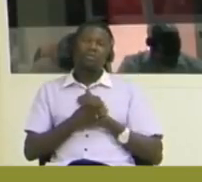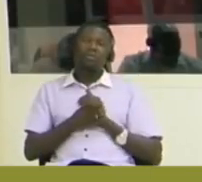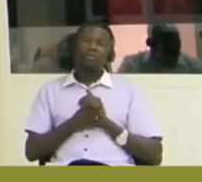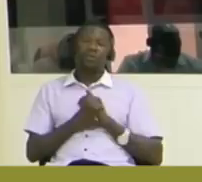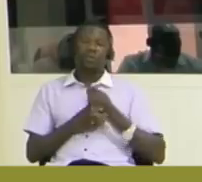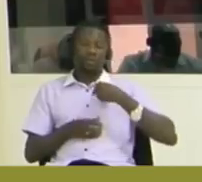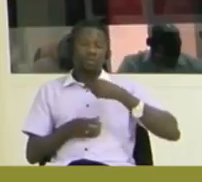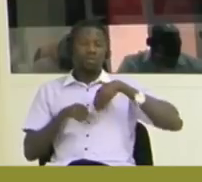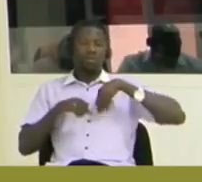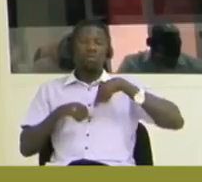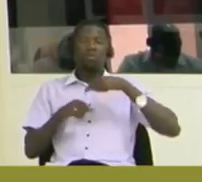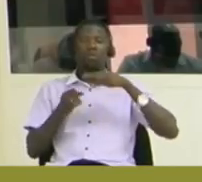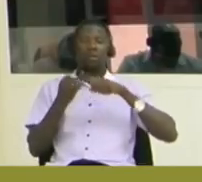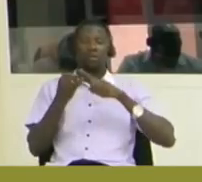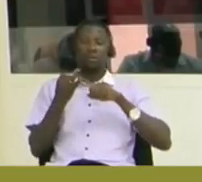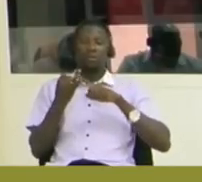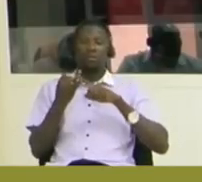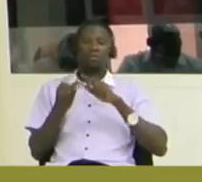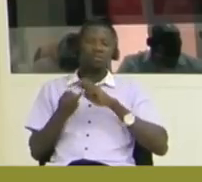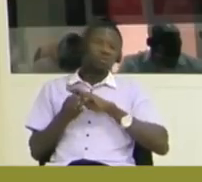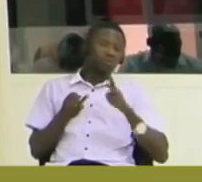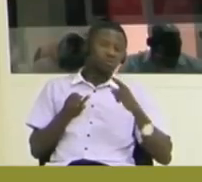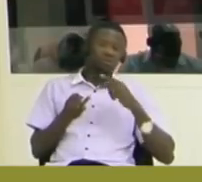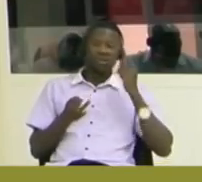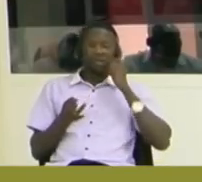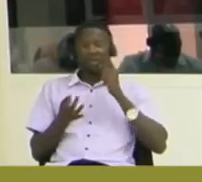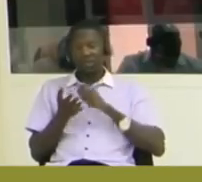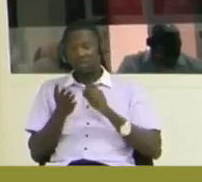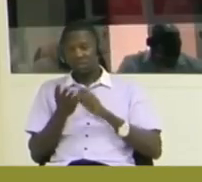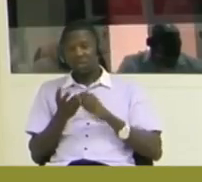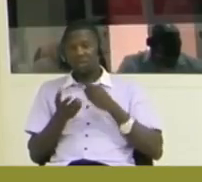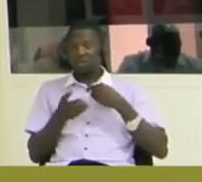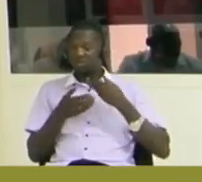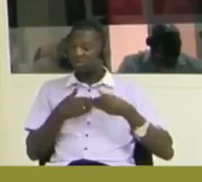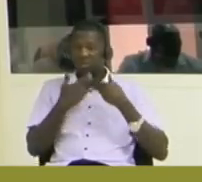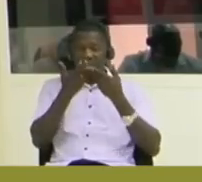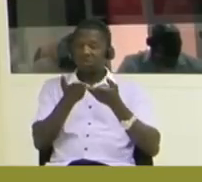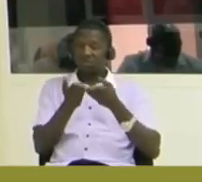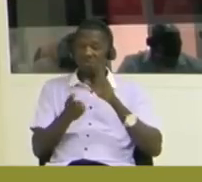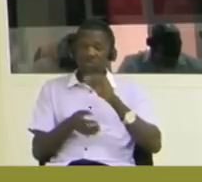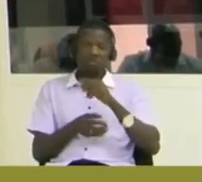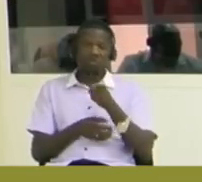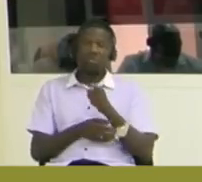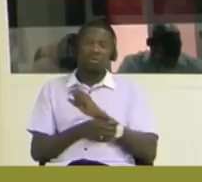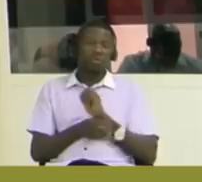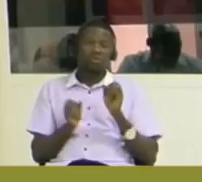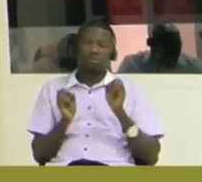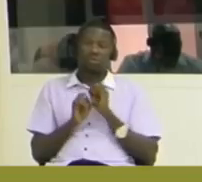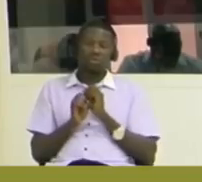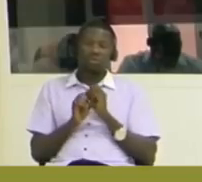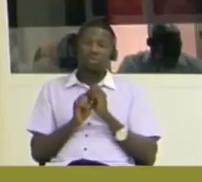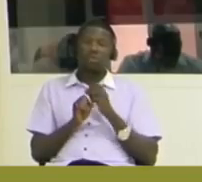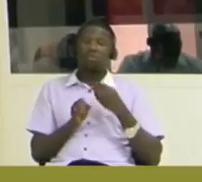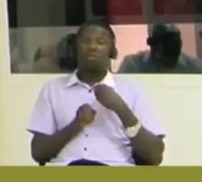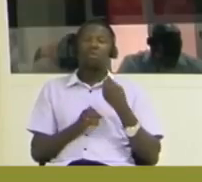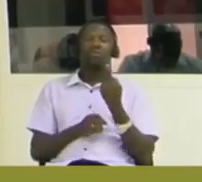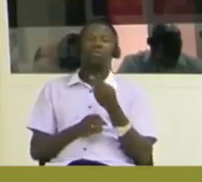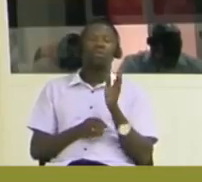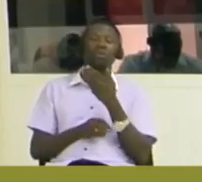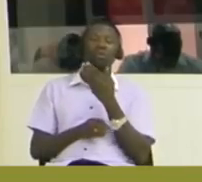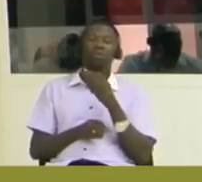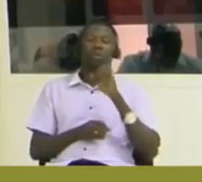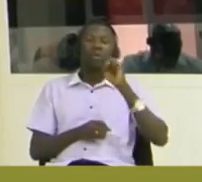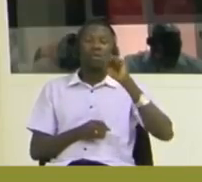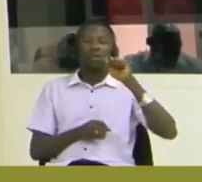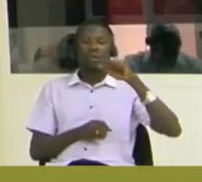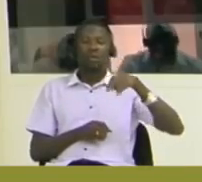Neither myself nor the Secretary General had instructed them to do so. But it was Sambaba who passed by